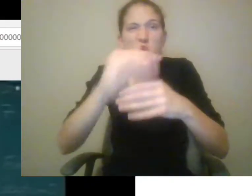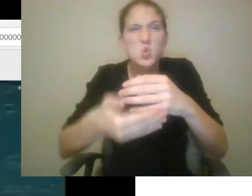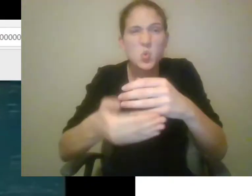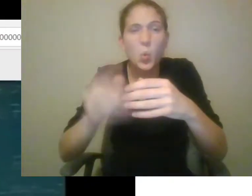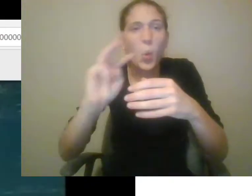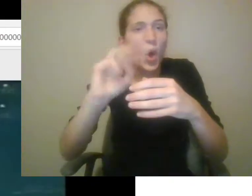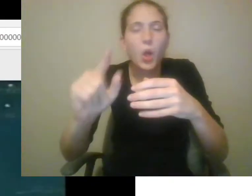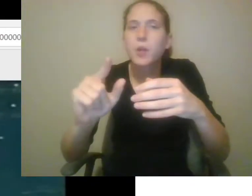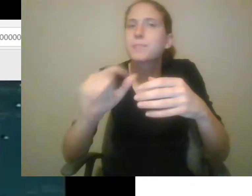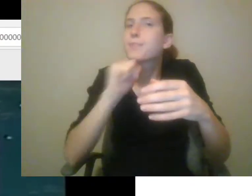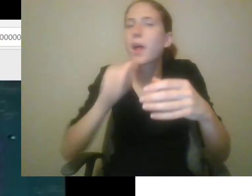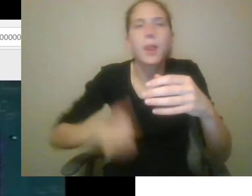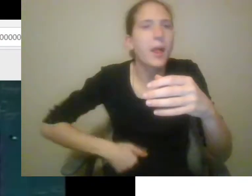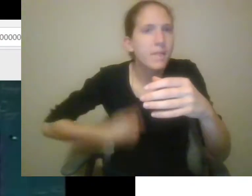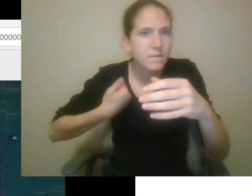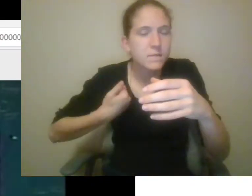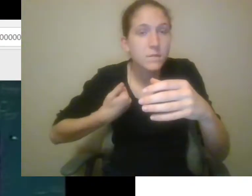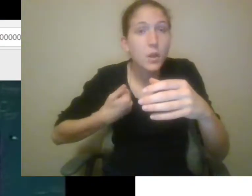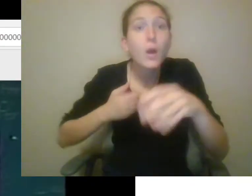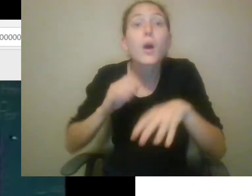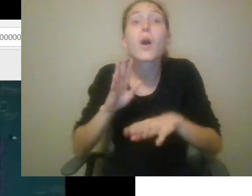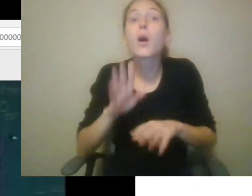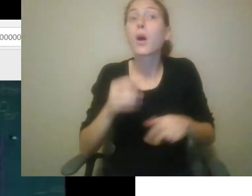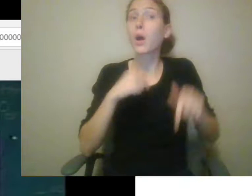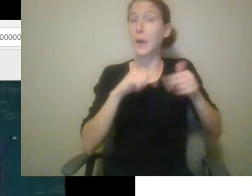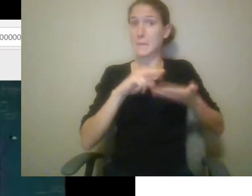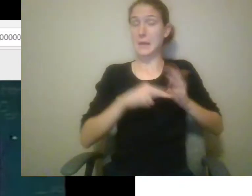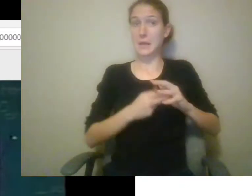the cell membrane is part of the living cell?